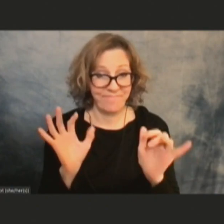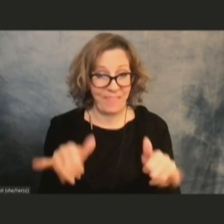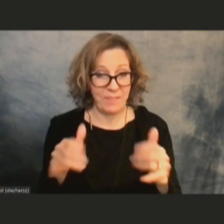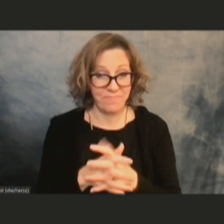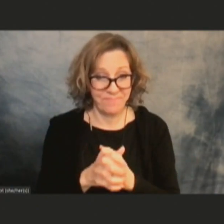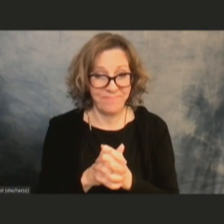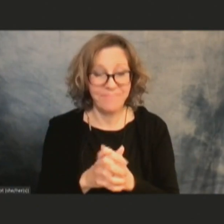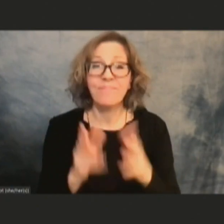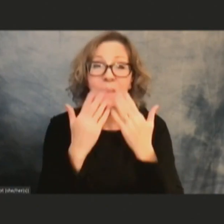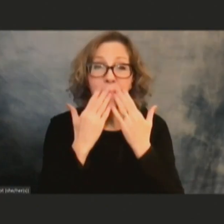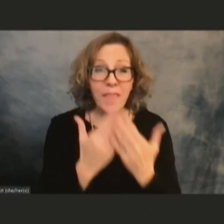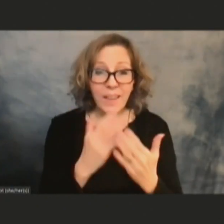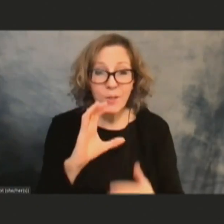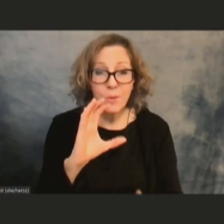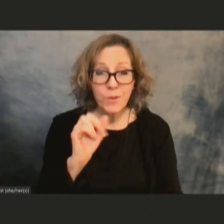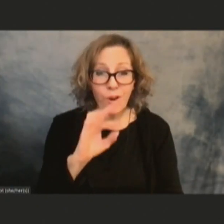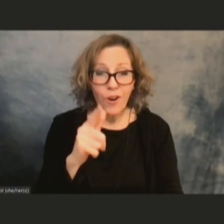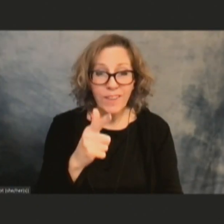Thank you, Carl.